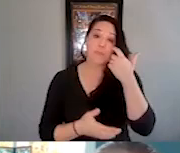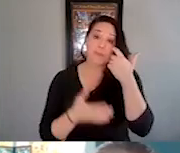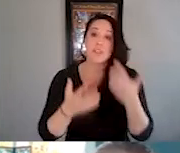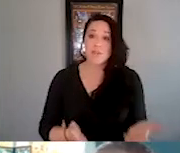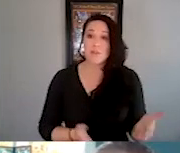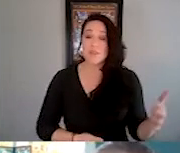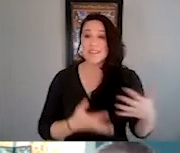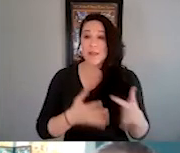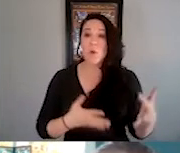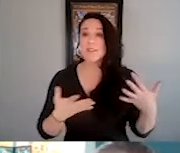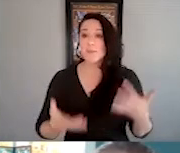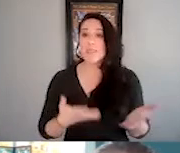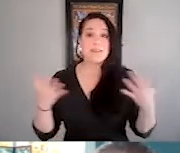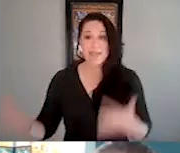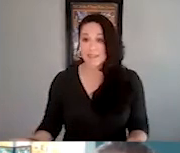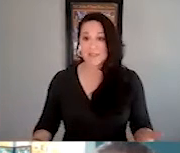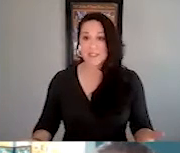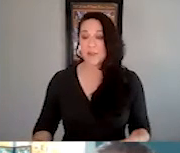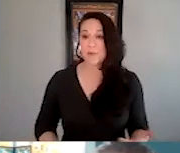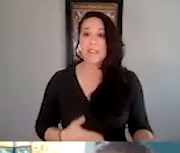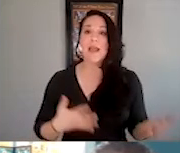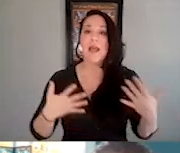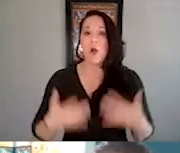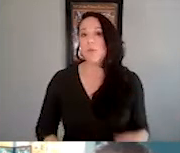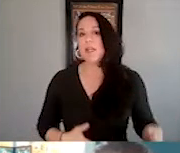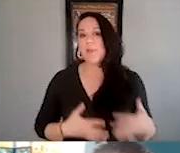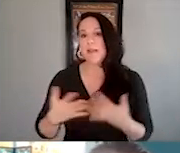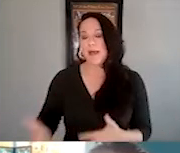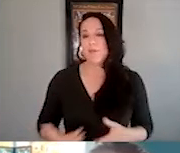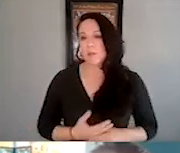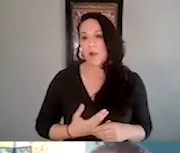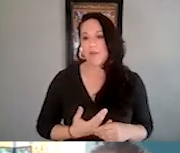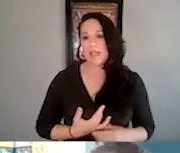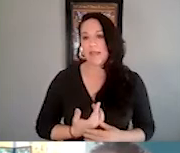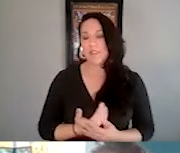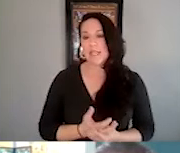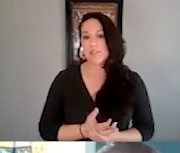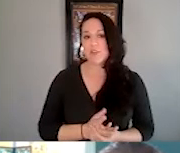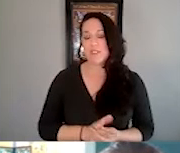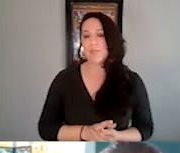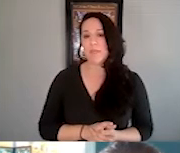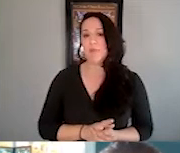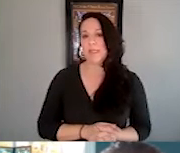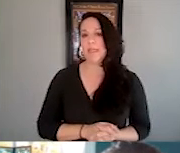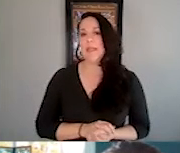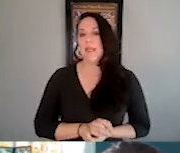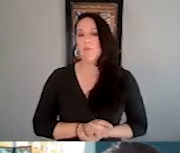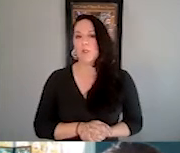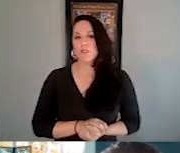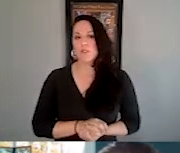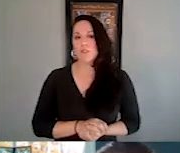And coalition members love to do this. They want to be the detectives in their community. Open it up and allow them to be part of it at every stage is going to be